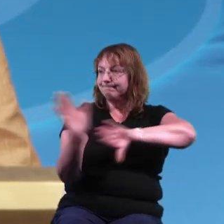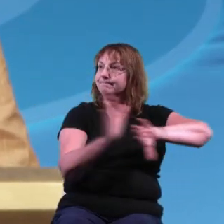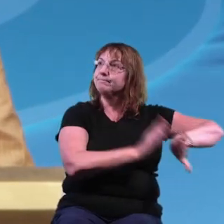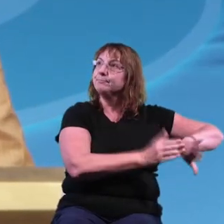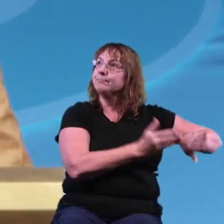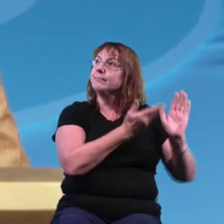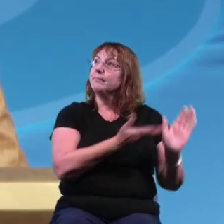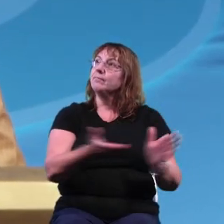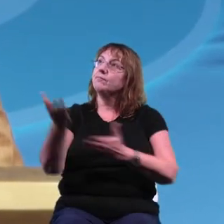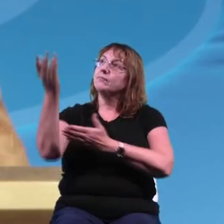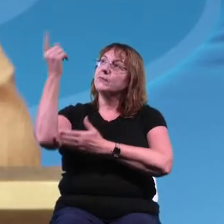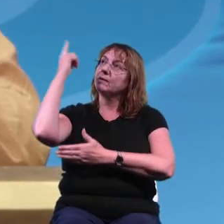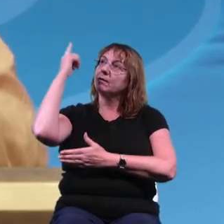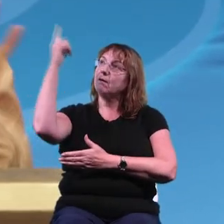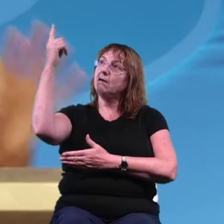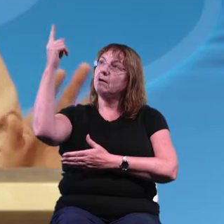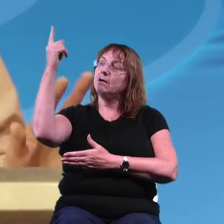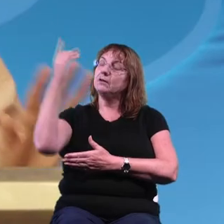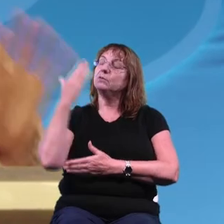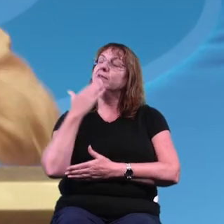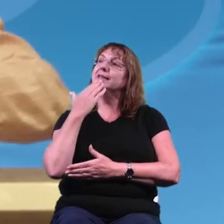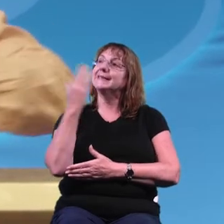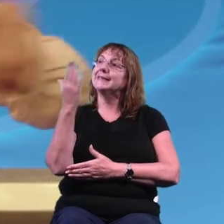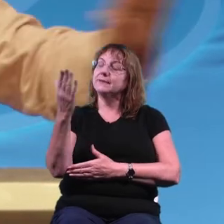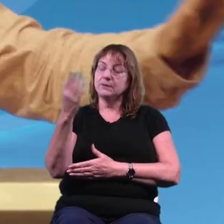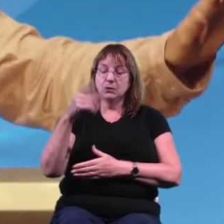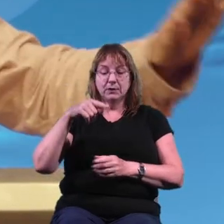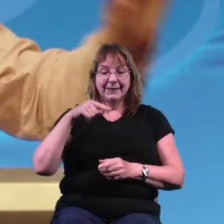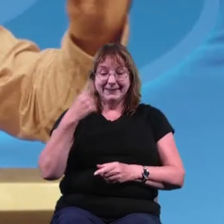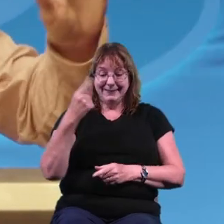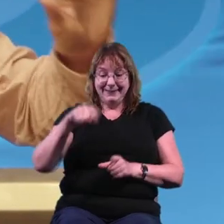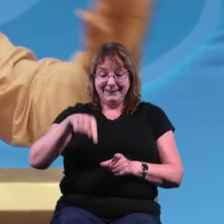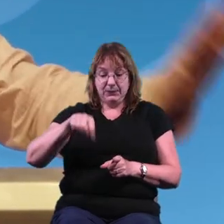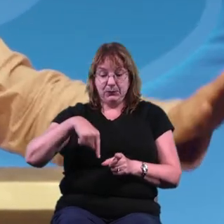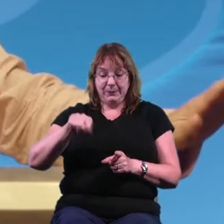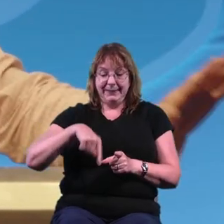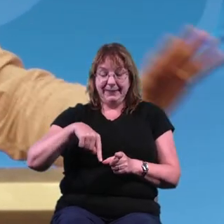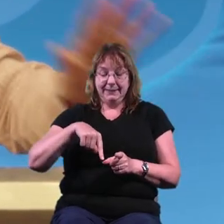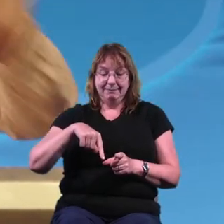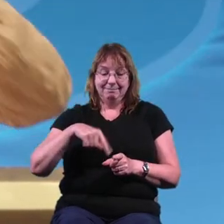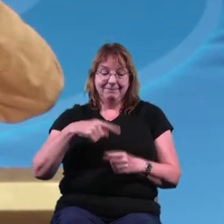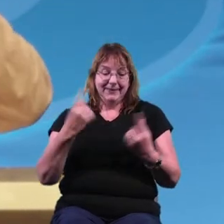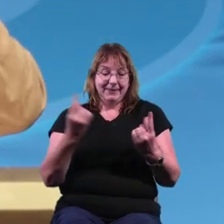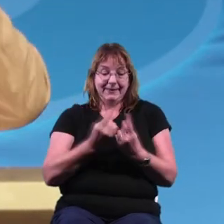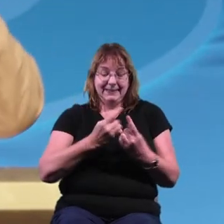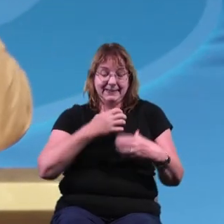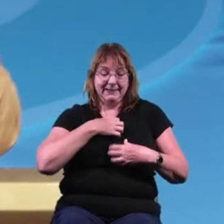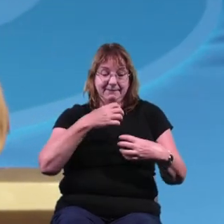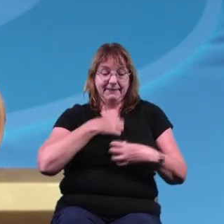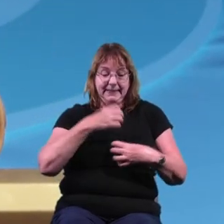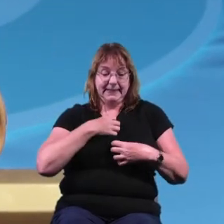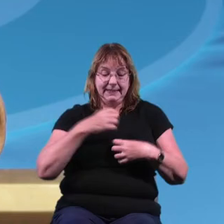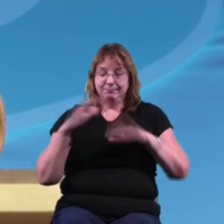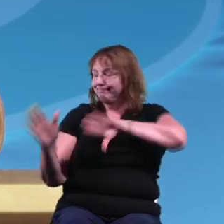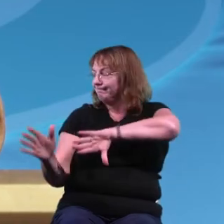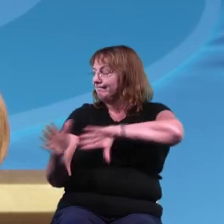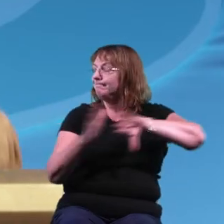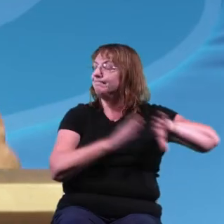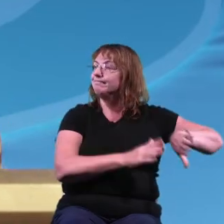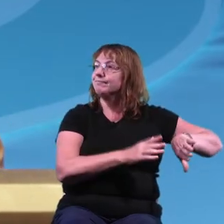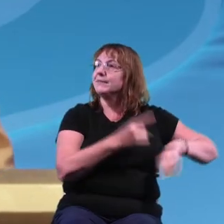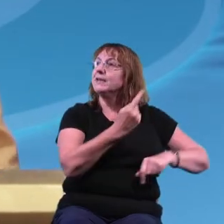with thanksgiving. For 1 week, forget about the things that you fear and come with